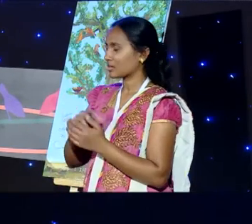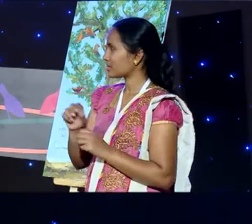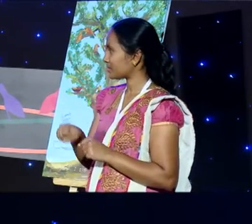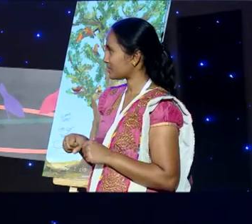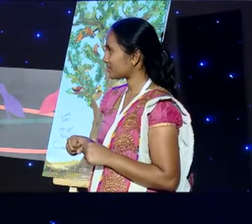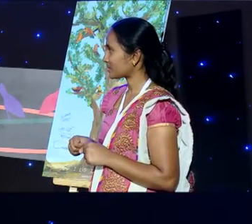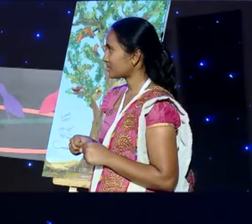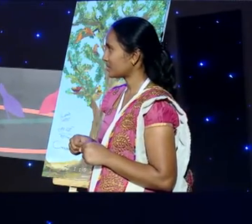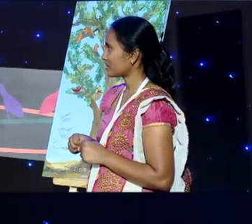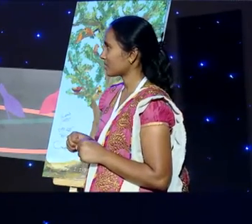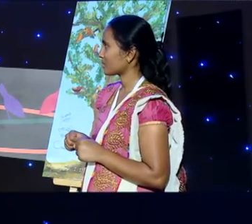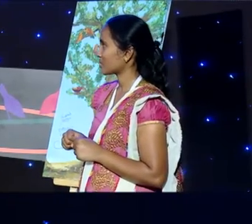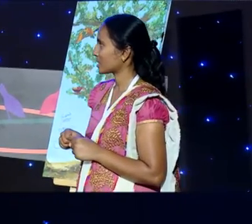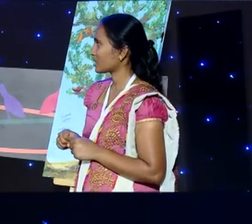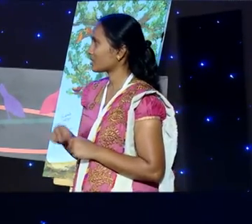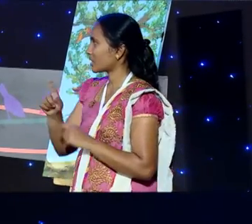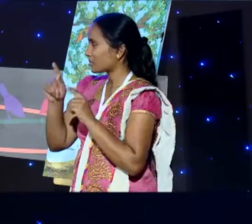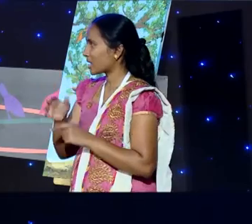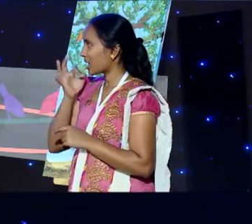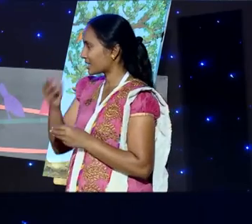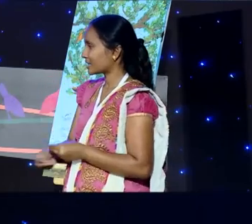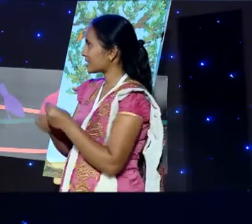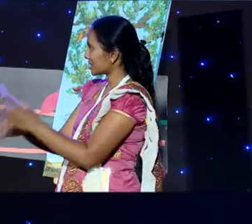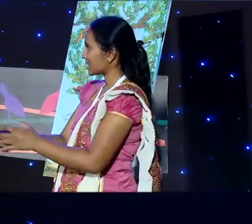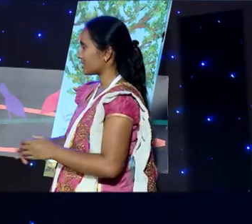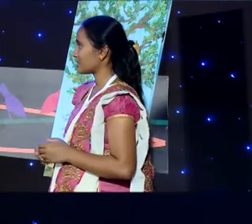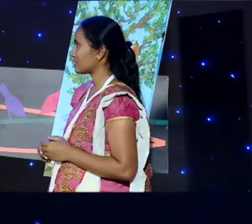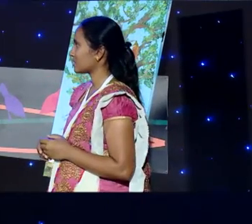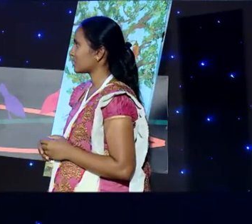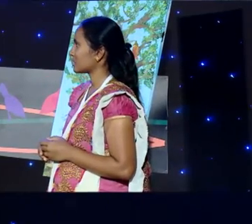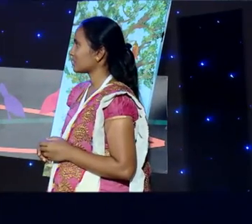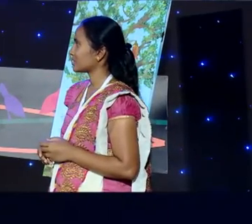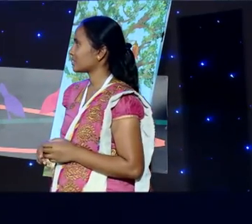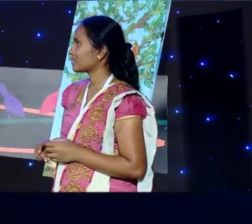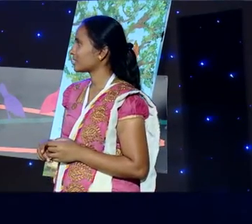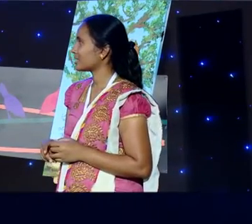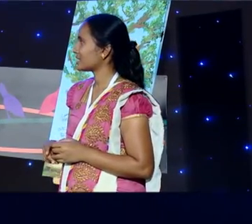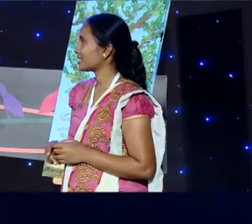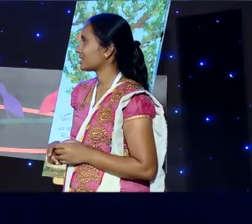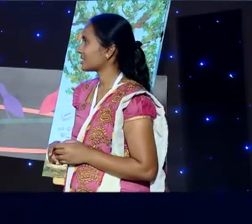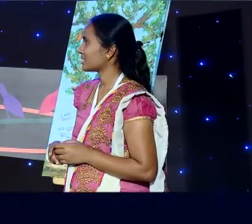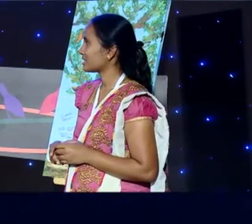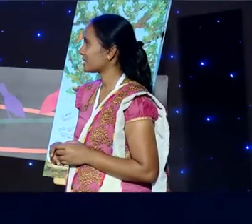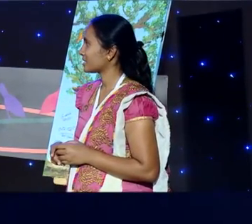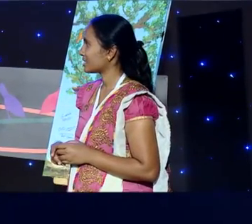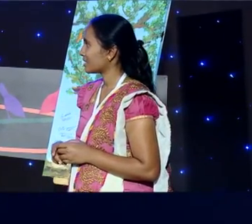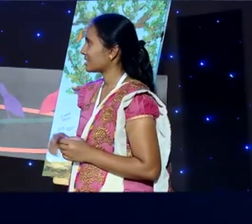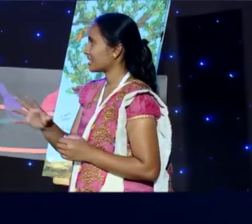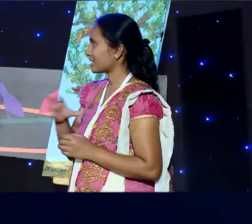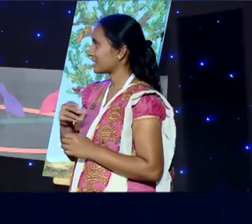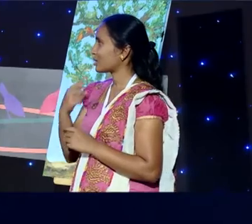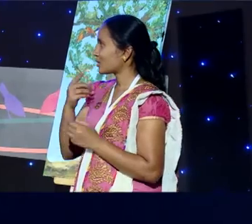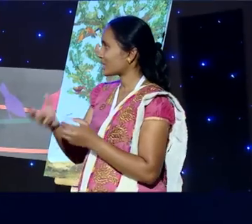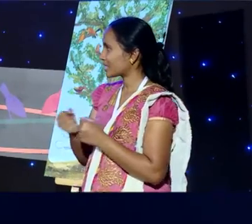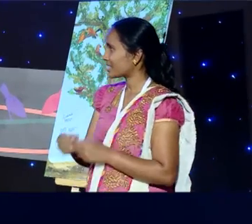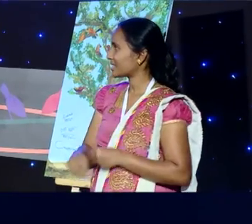why don't you gift it? Why don't you ask him to give it to a random table? This guy goes and is like, sir, thank you. But you know, you gave it to Karma